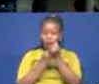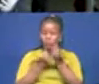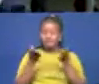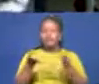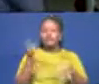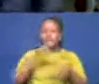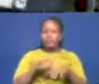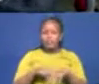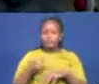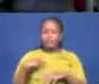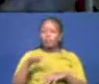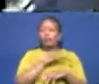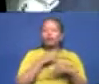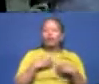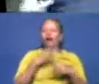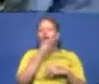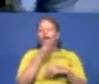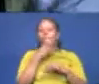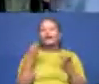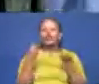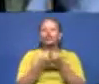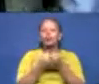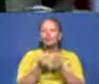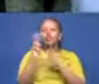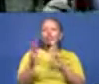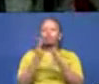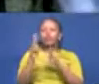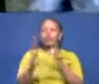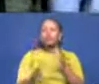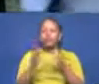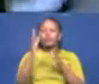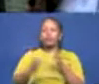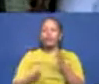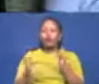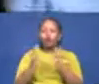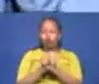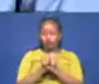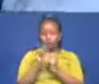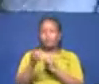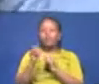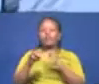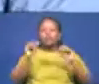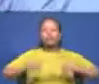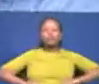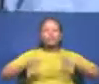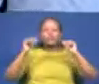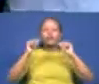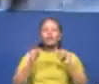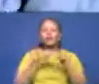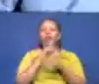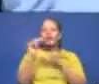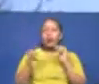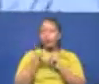next tournament on the 22nd of October. That will be Chairman's Cup. It's all about our chairman